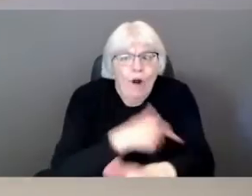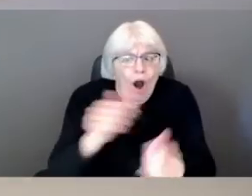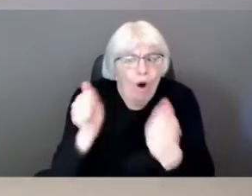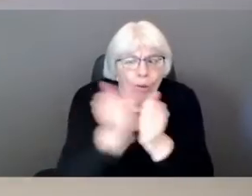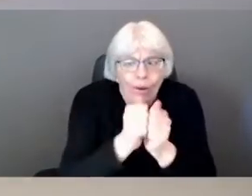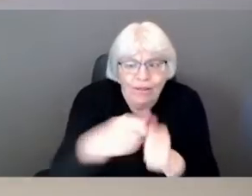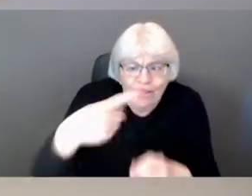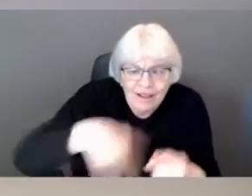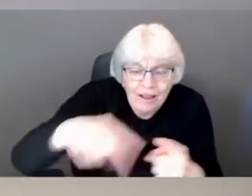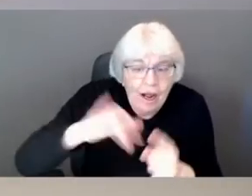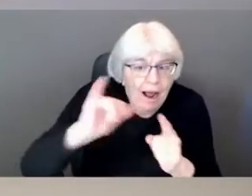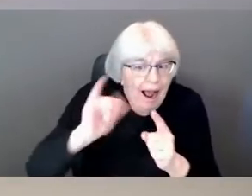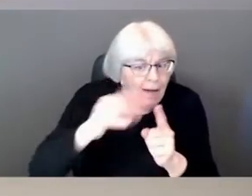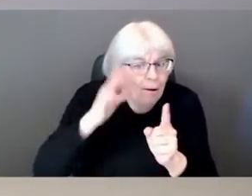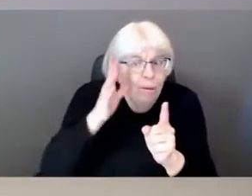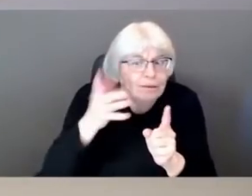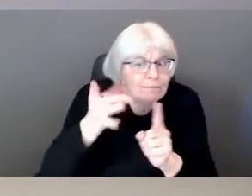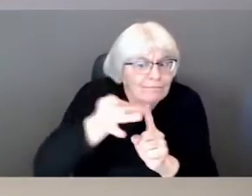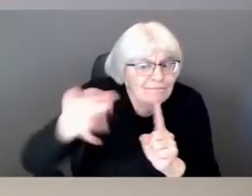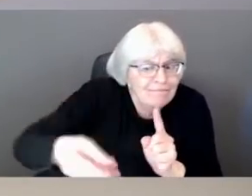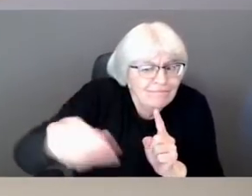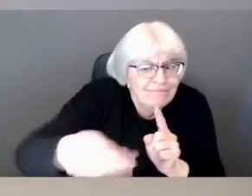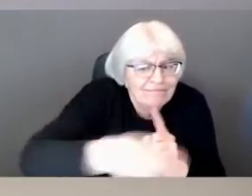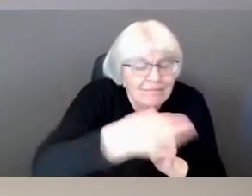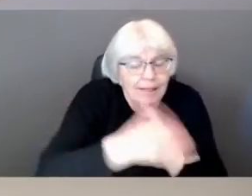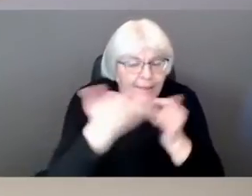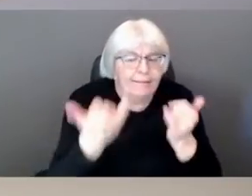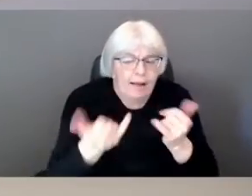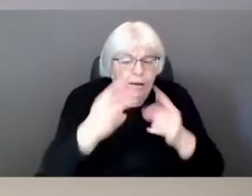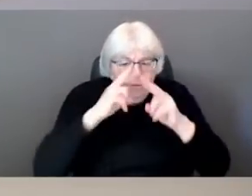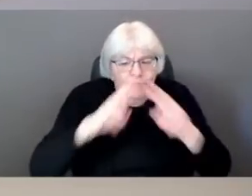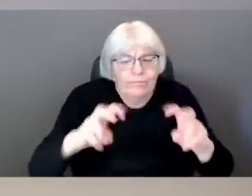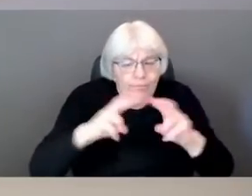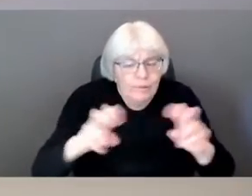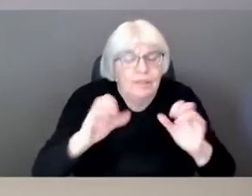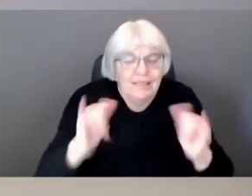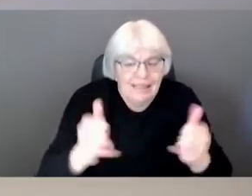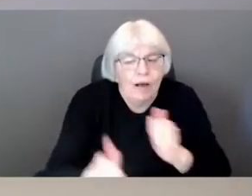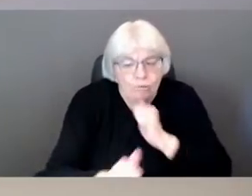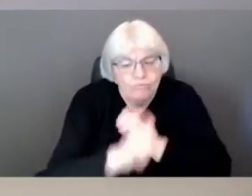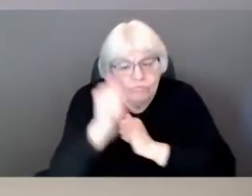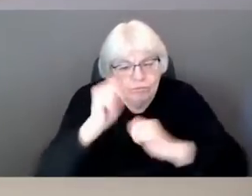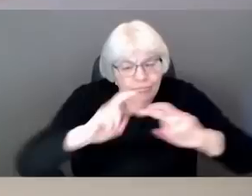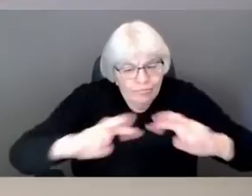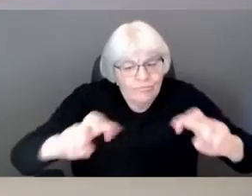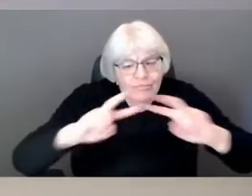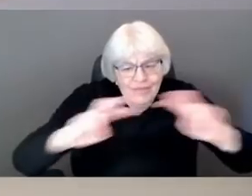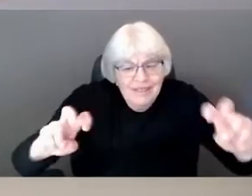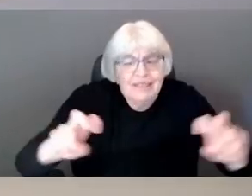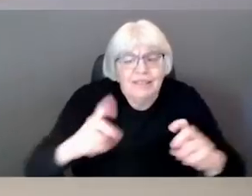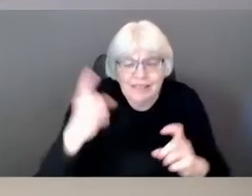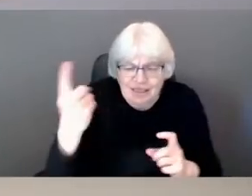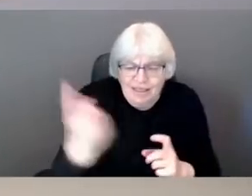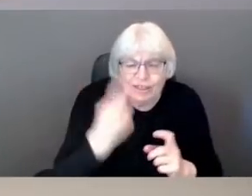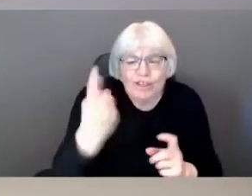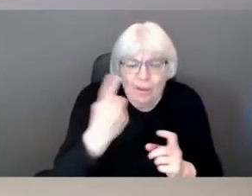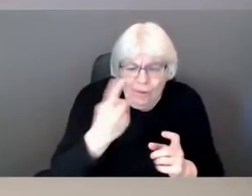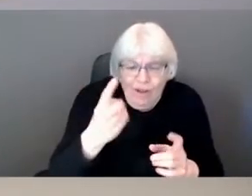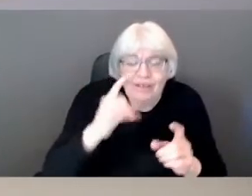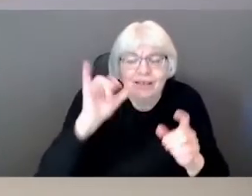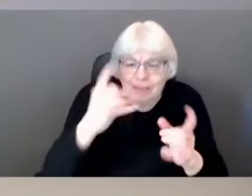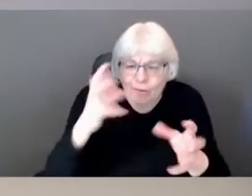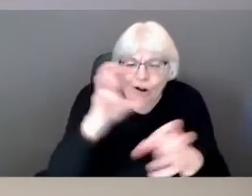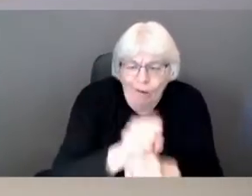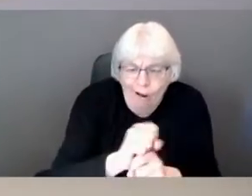risk assessment that goes into it. So it would certainly, there was exposure at a workplace involving certain